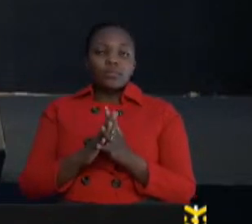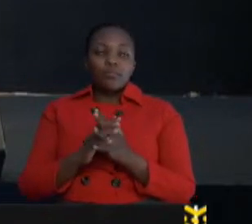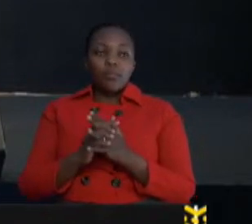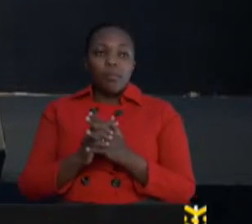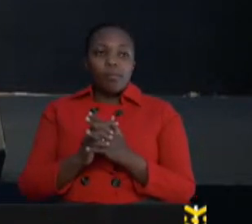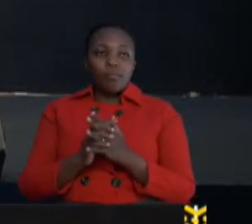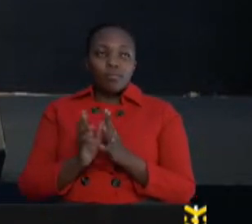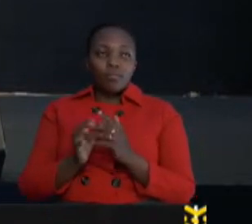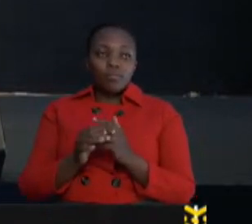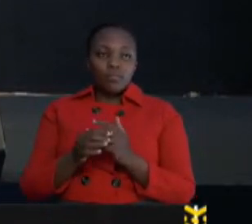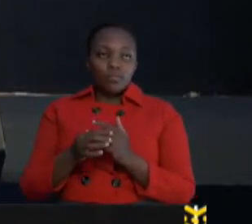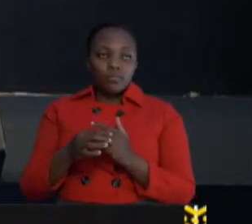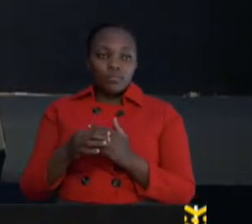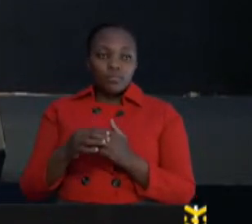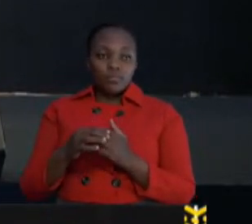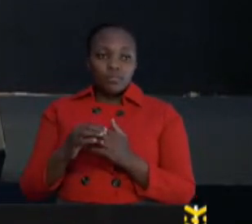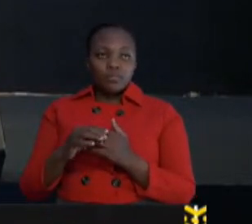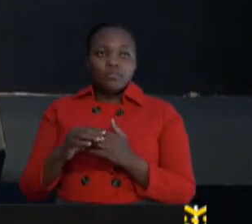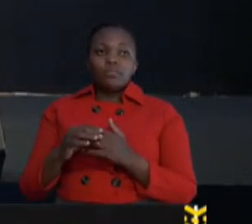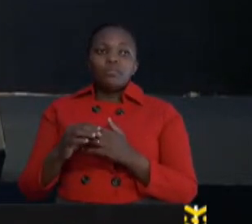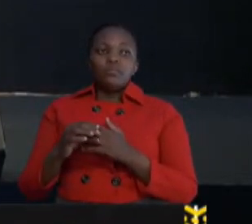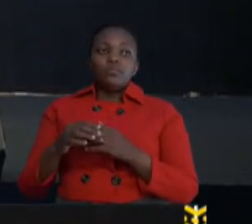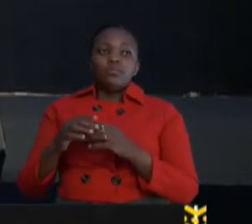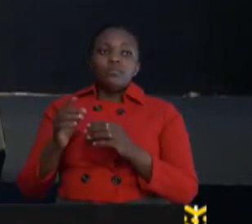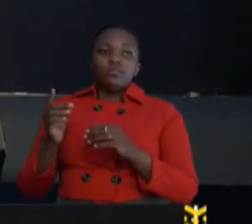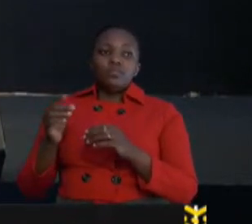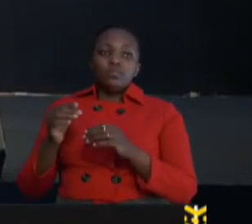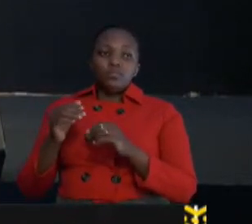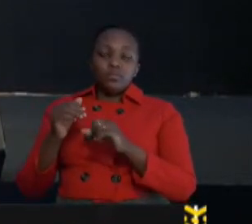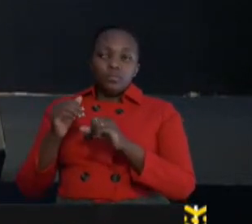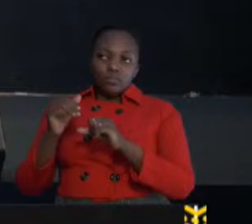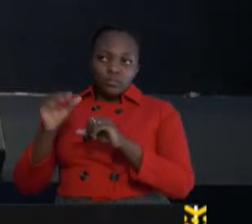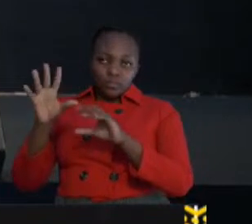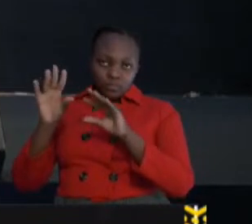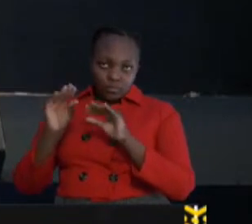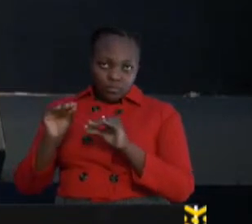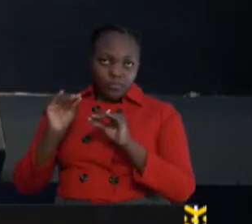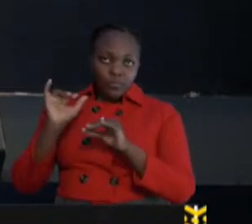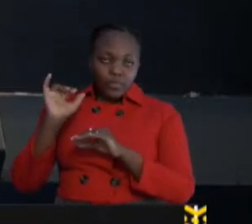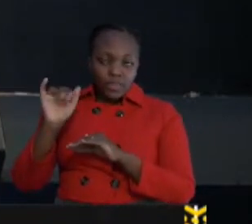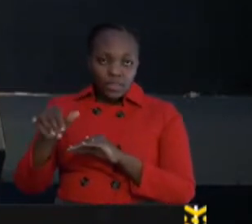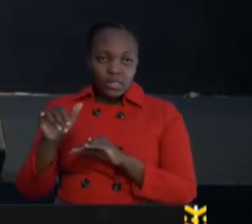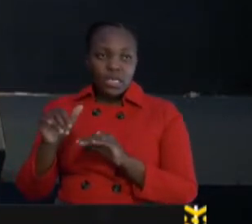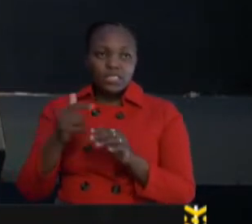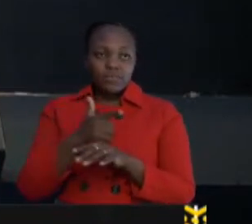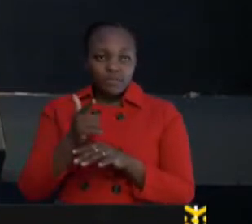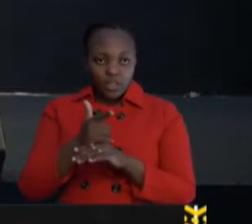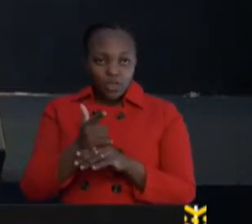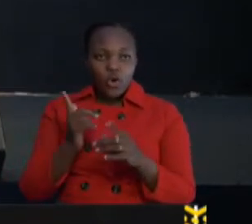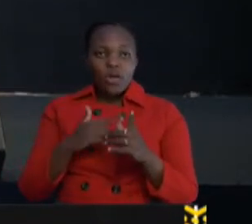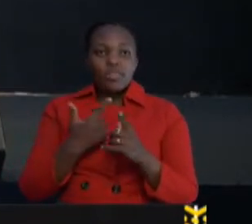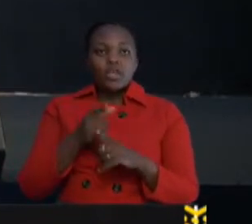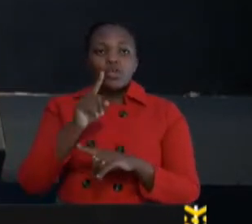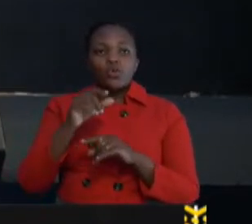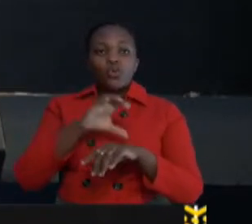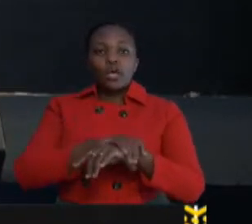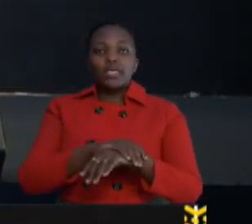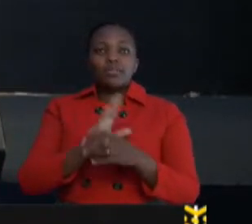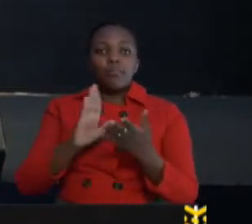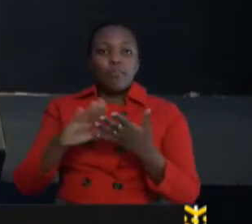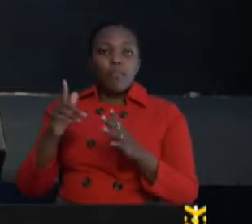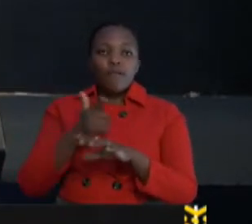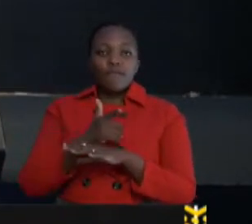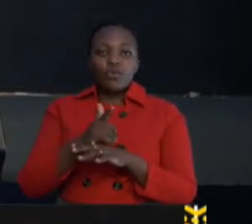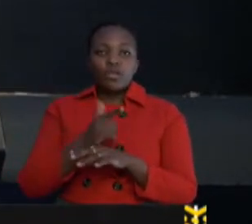video, and then it appears on your end with you giving like additional views, right? But you're not allowed to